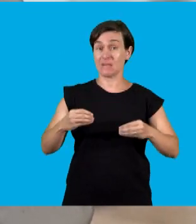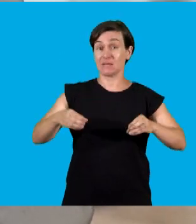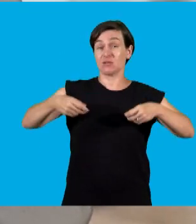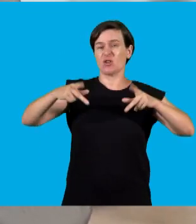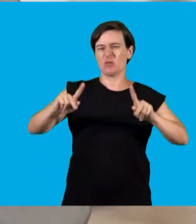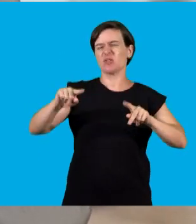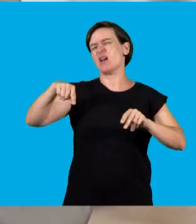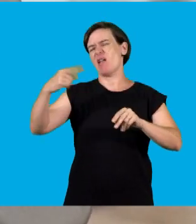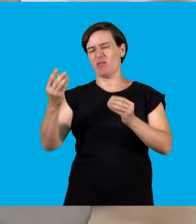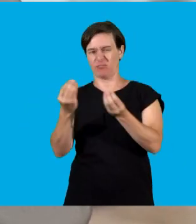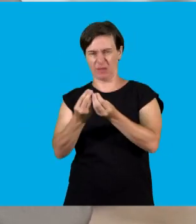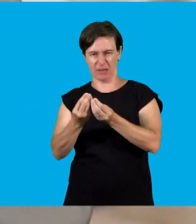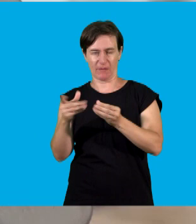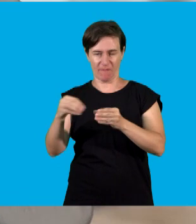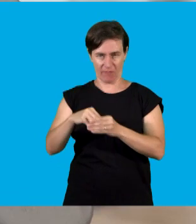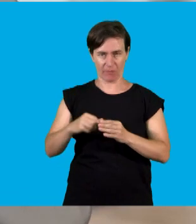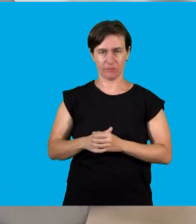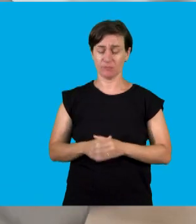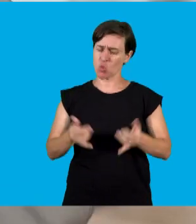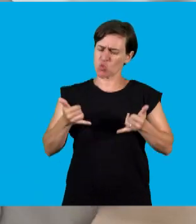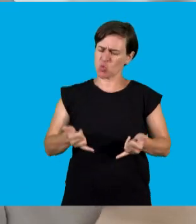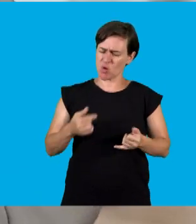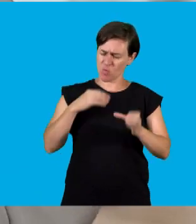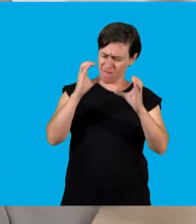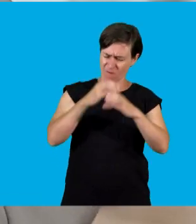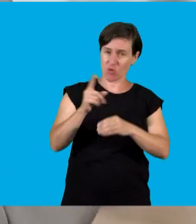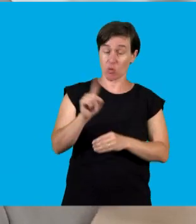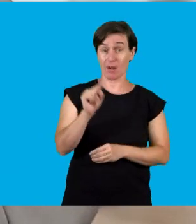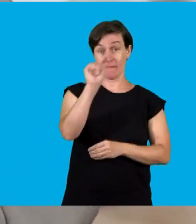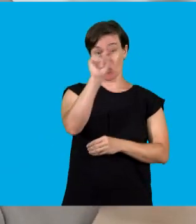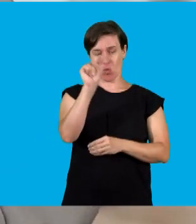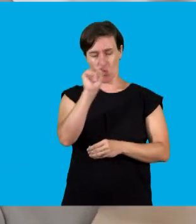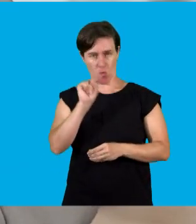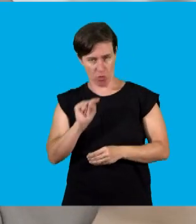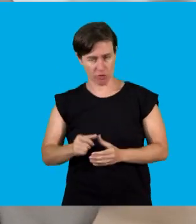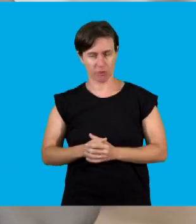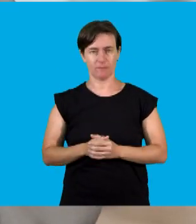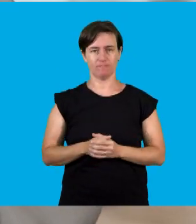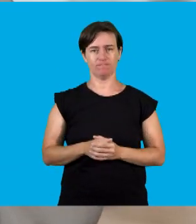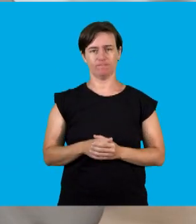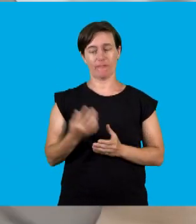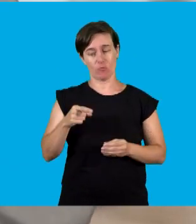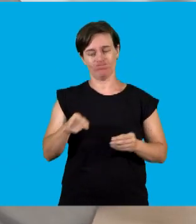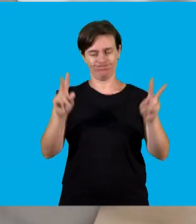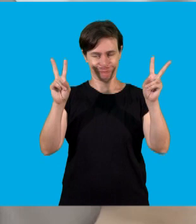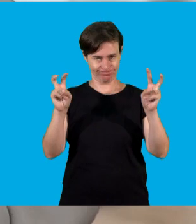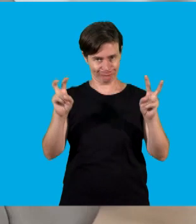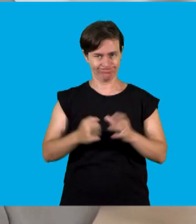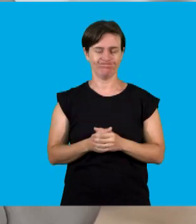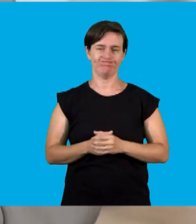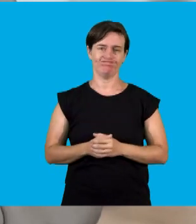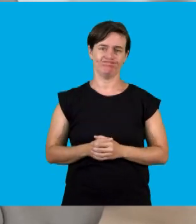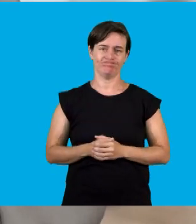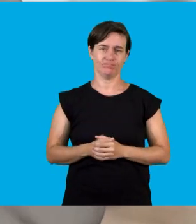opportunity and related factors. However, today we'll be focusing on the application questions of this topic.